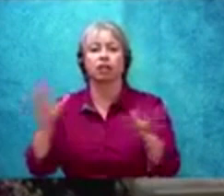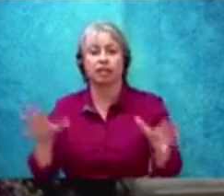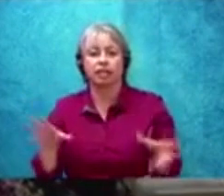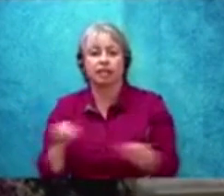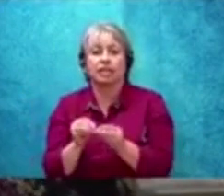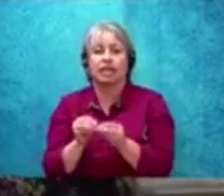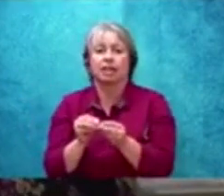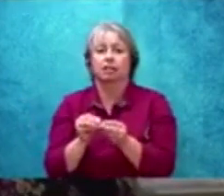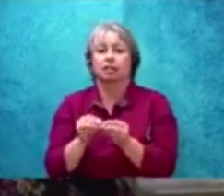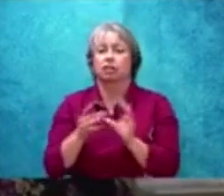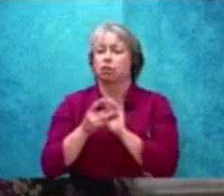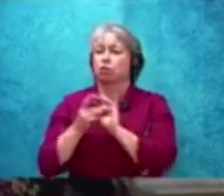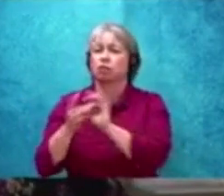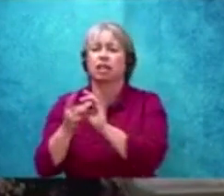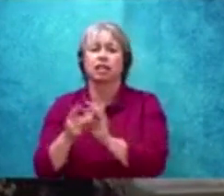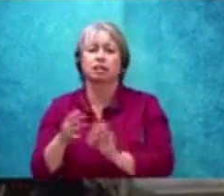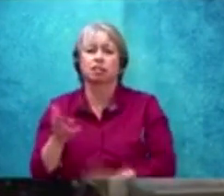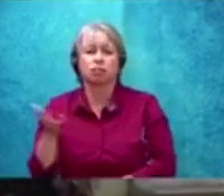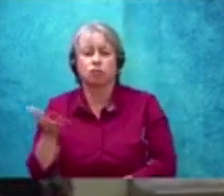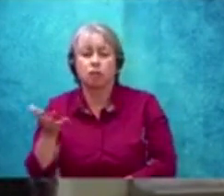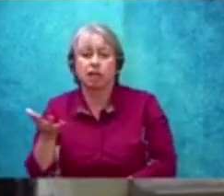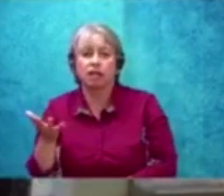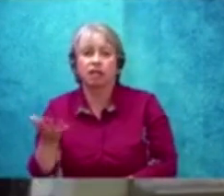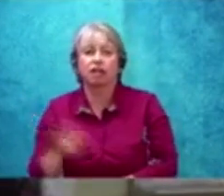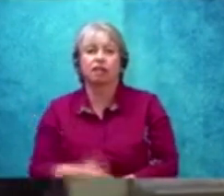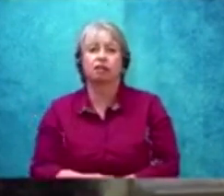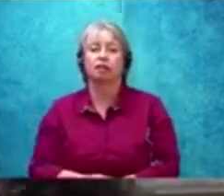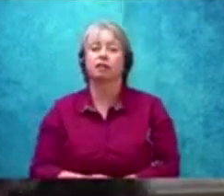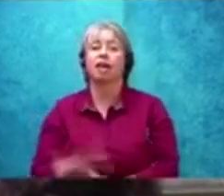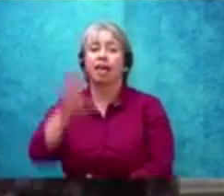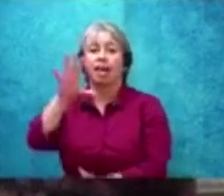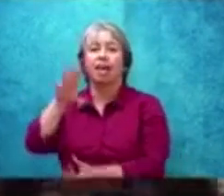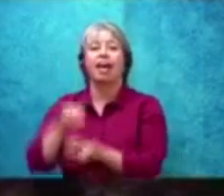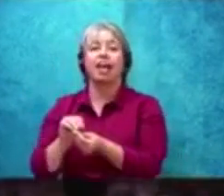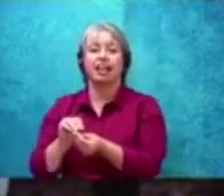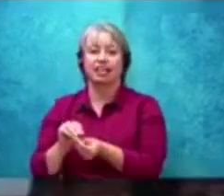total? That's right. It is adding.